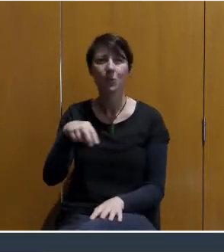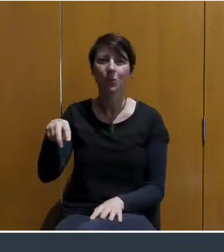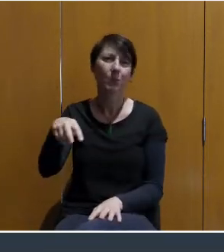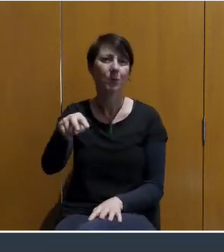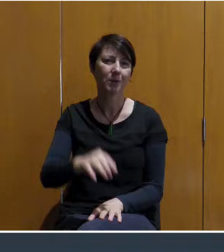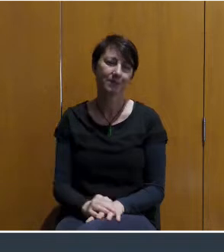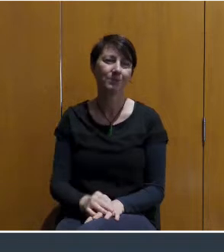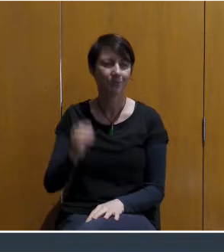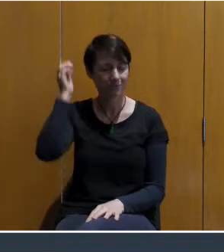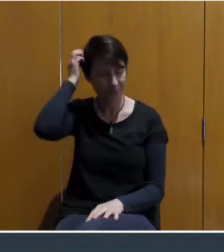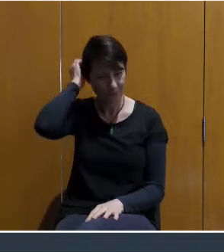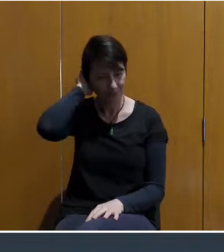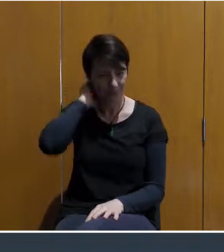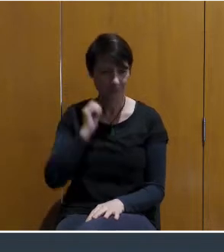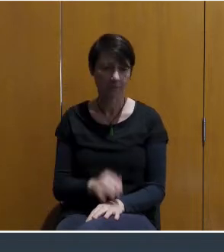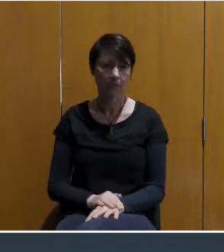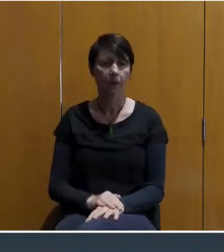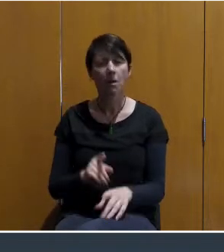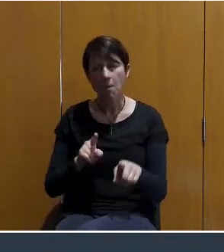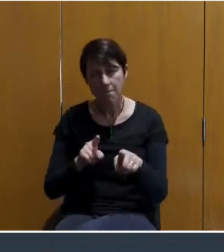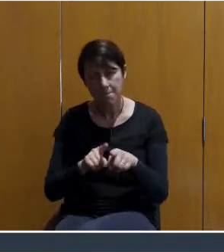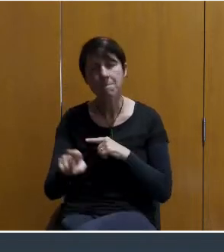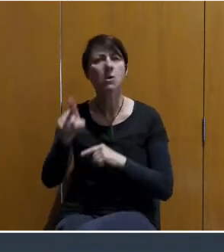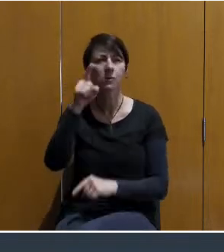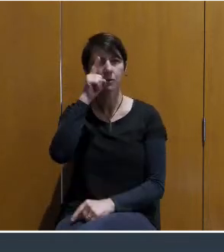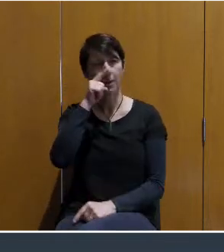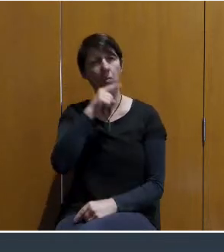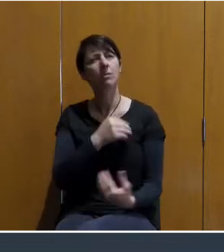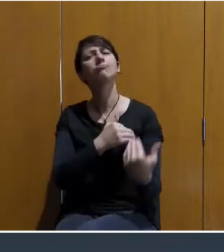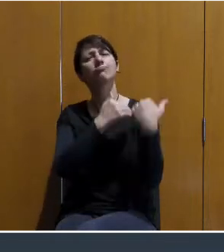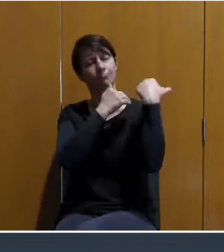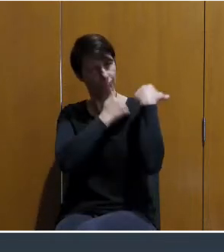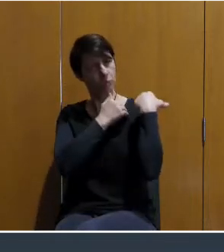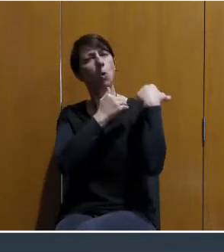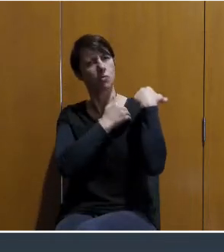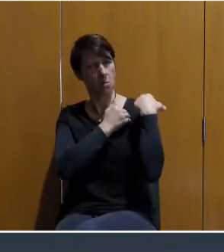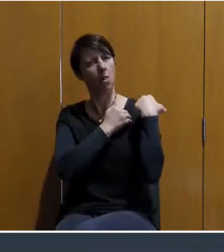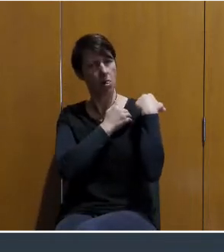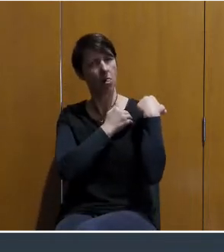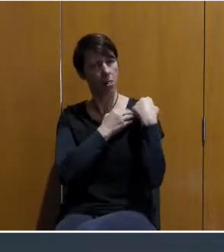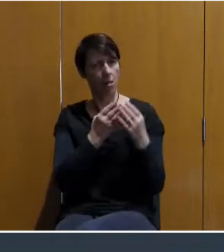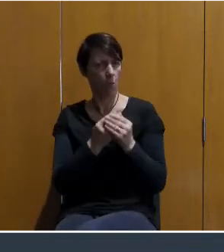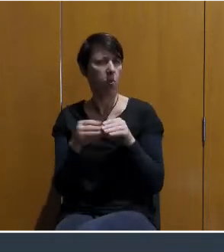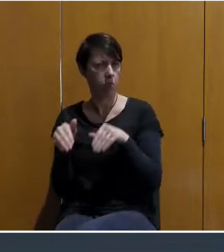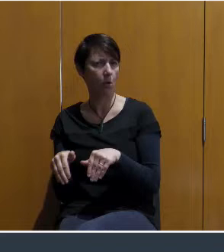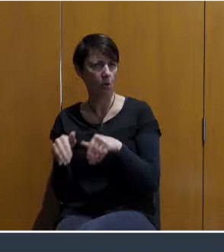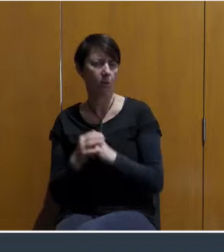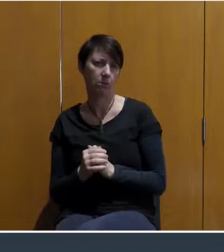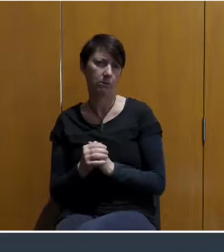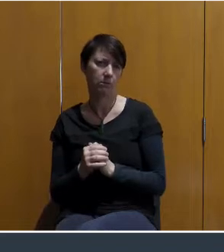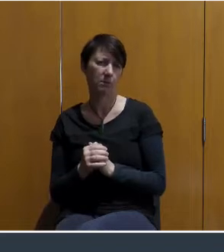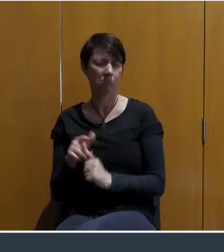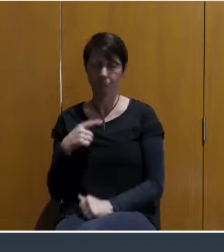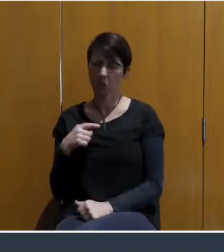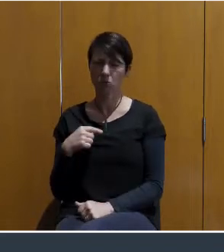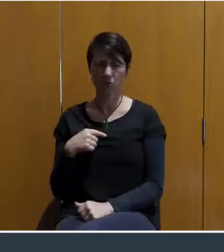most people are responsible dog owners. I know, you know, in general, we want the best for our dogs. We want